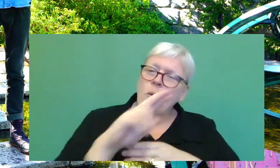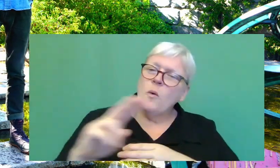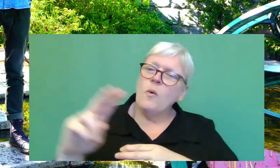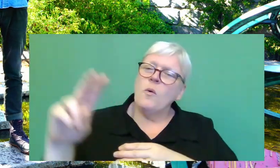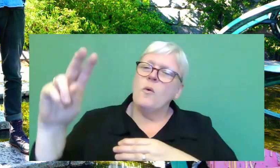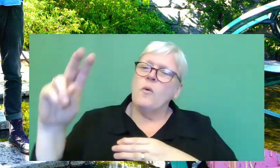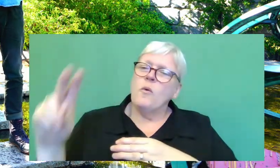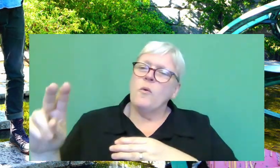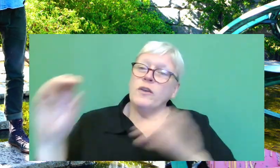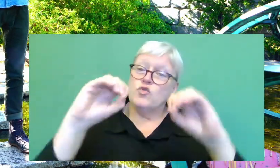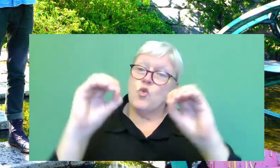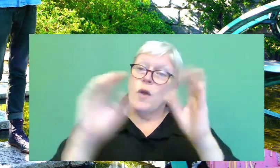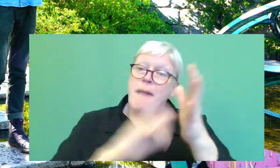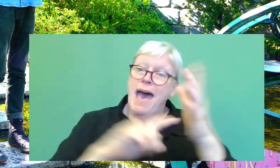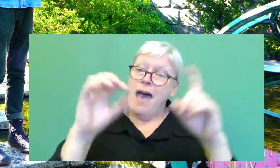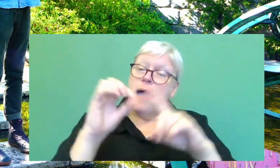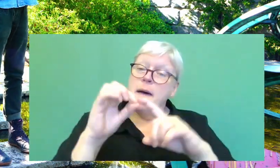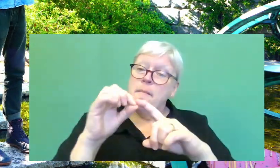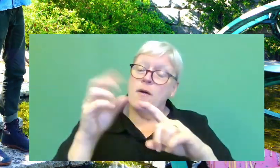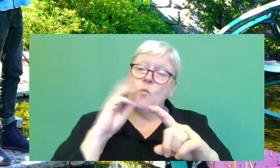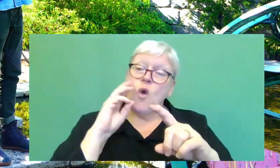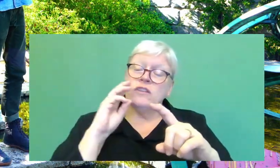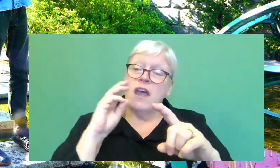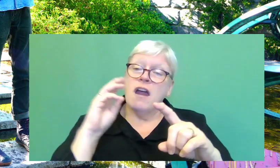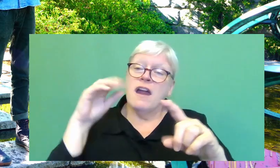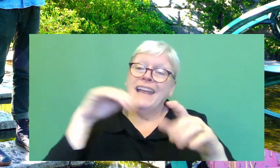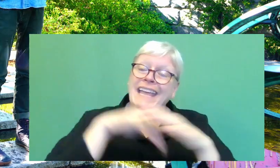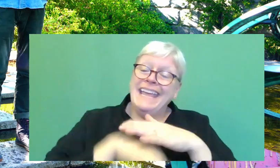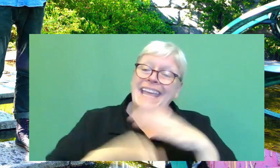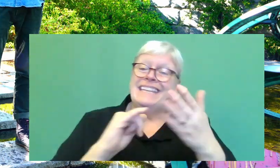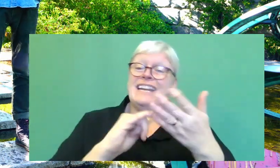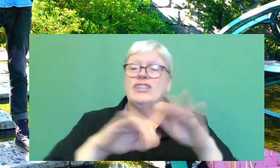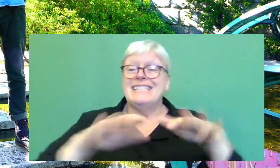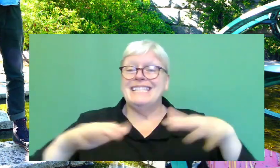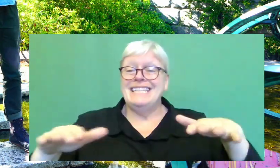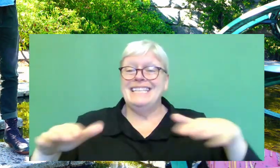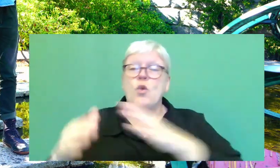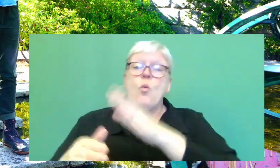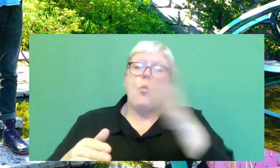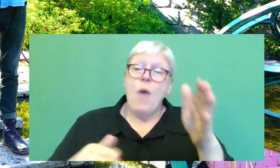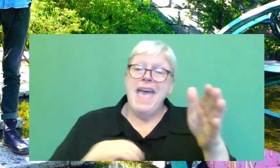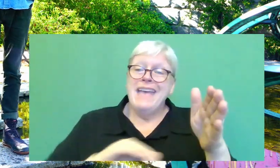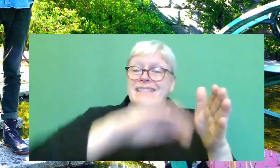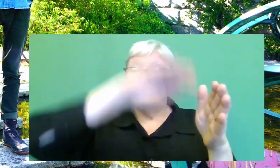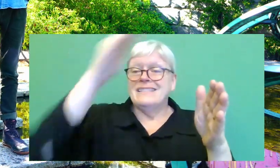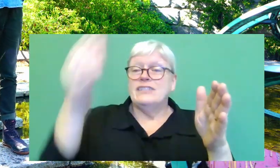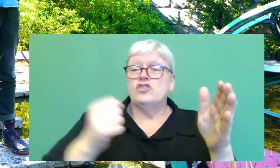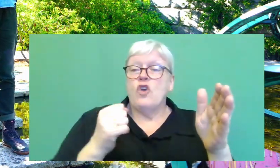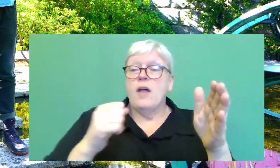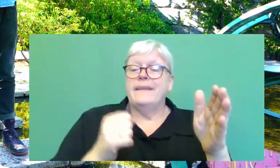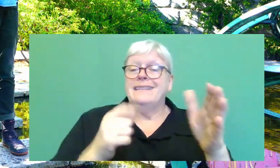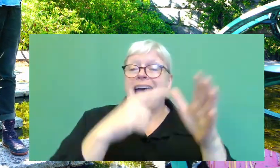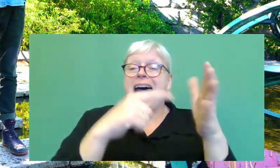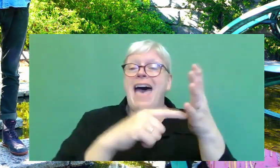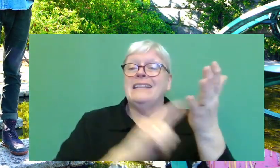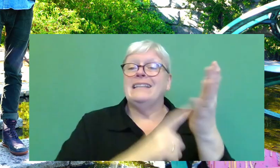Maps, this water is labelled Inner Seas off the west coast of Scotland, Atlantic Ocean, a very formal name for